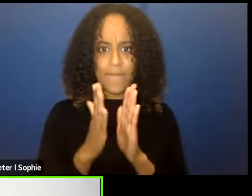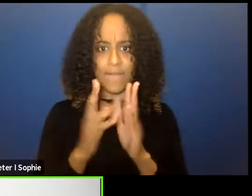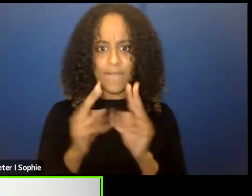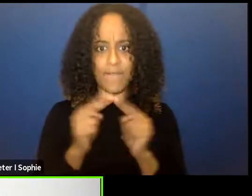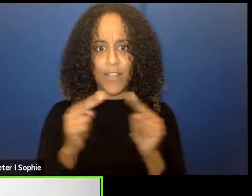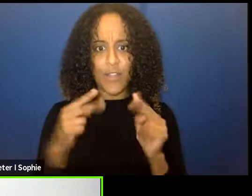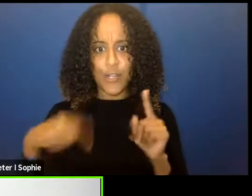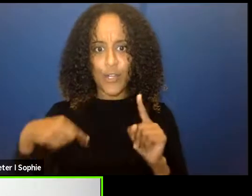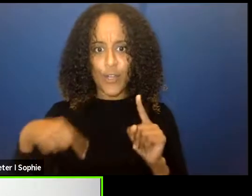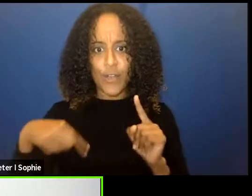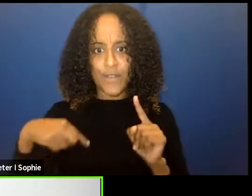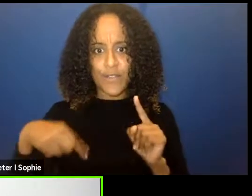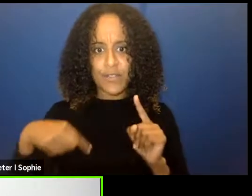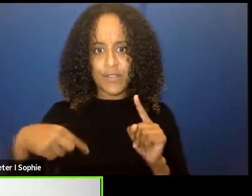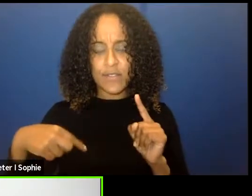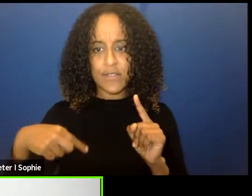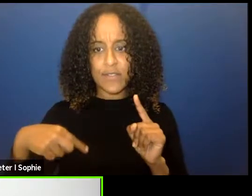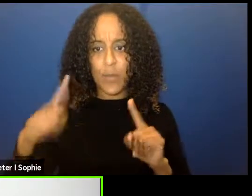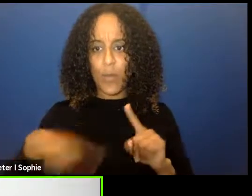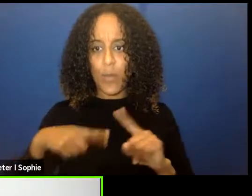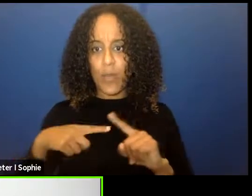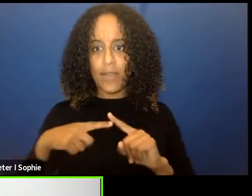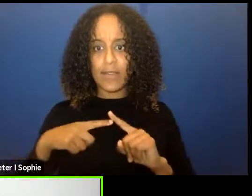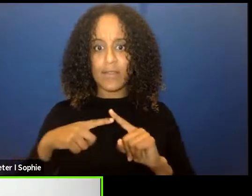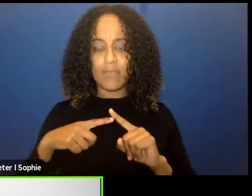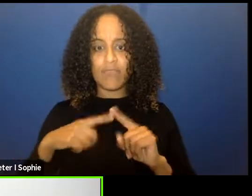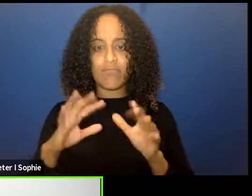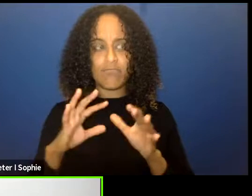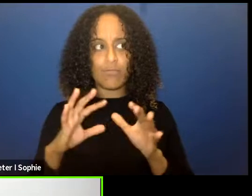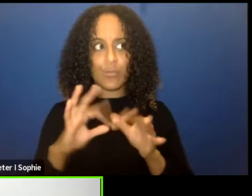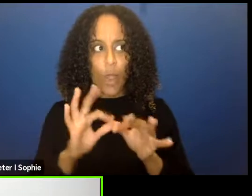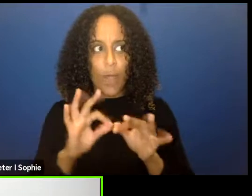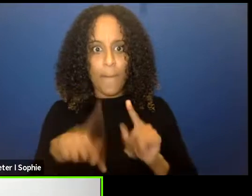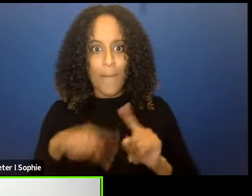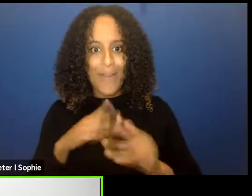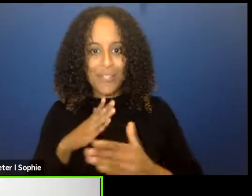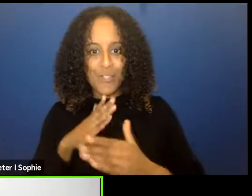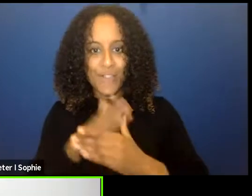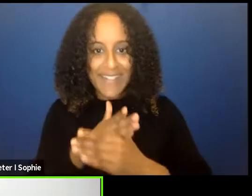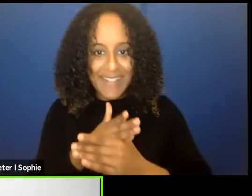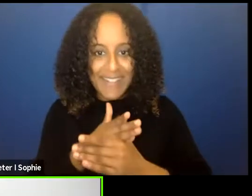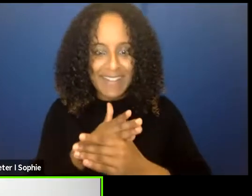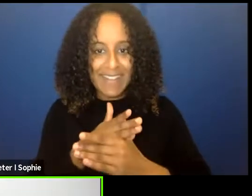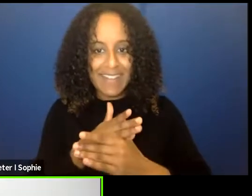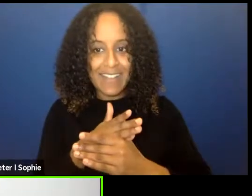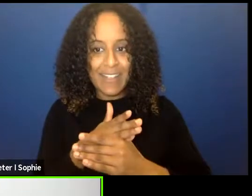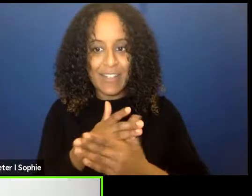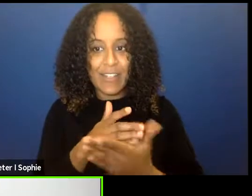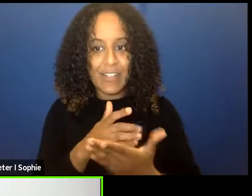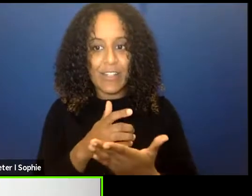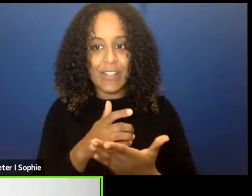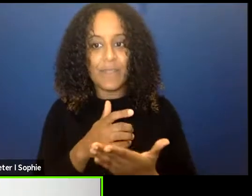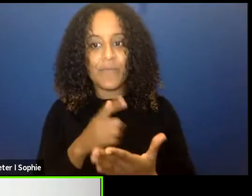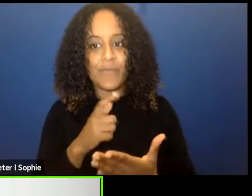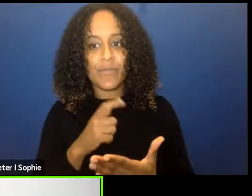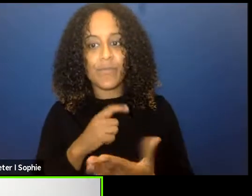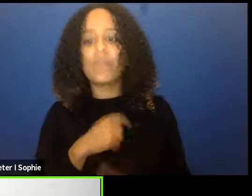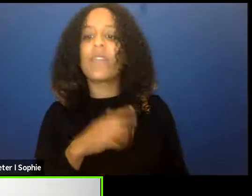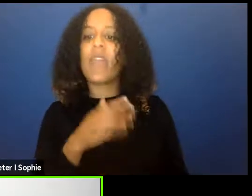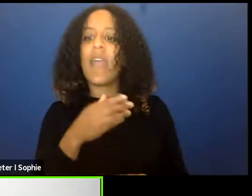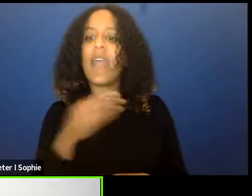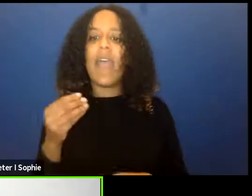it comes to intervening and when it comes to treating the